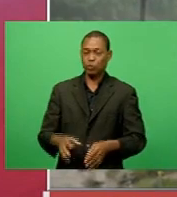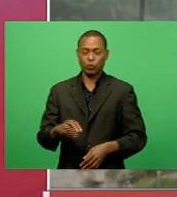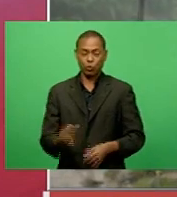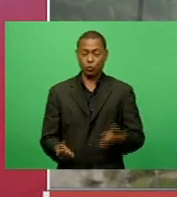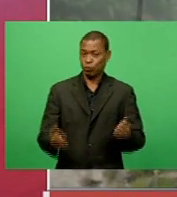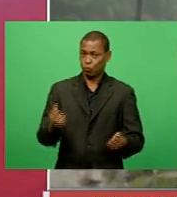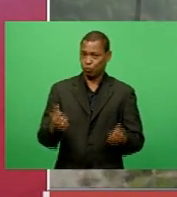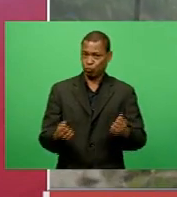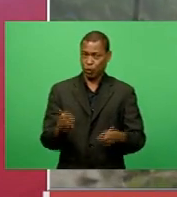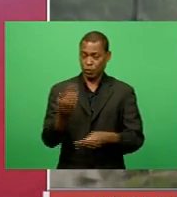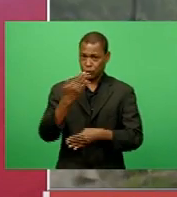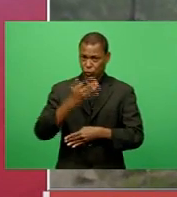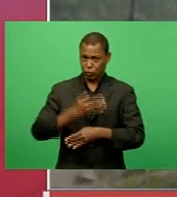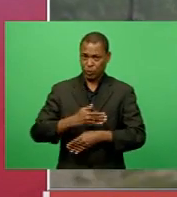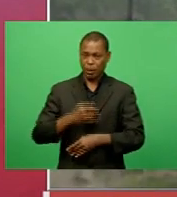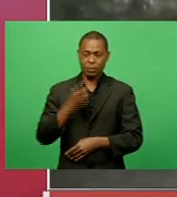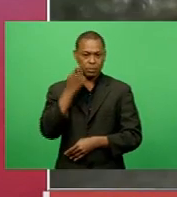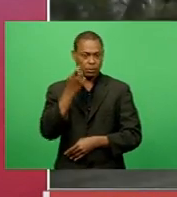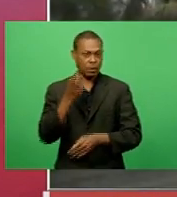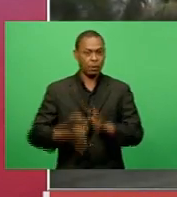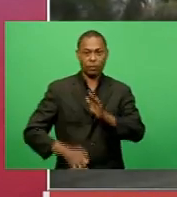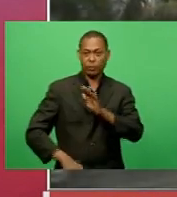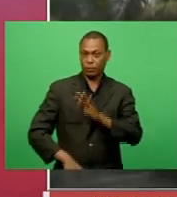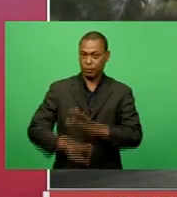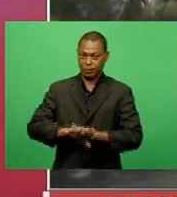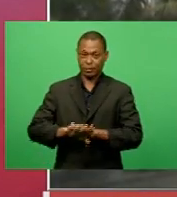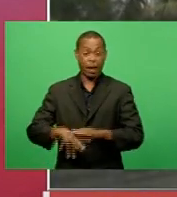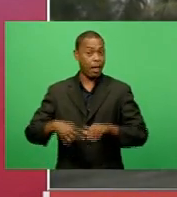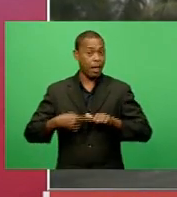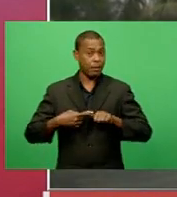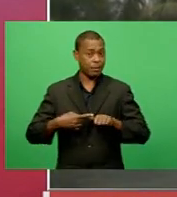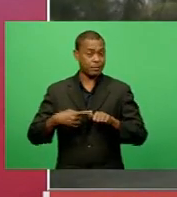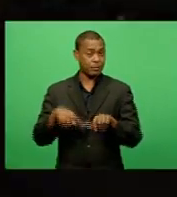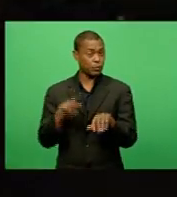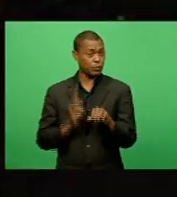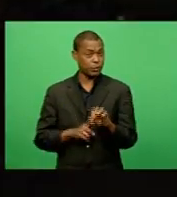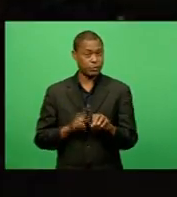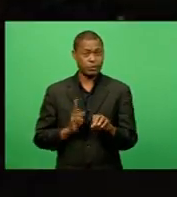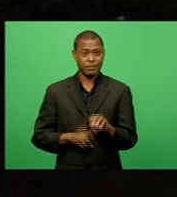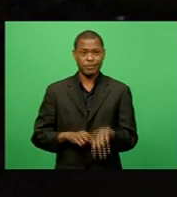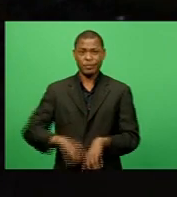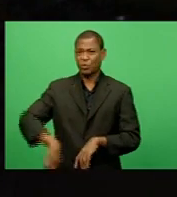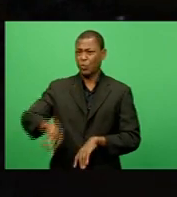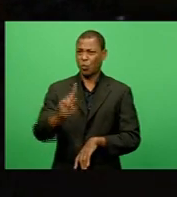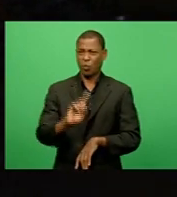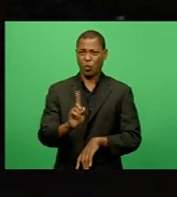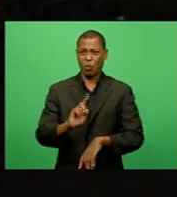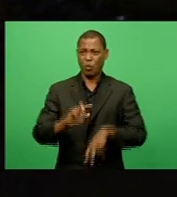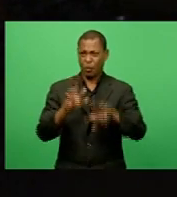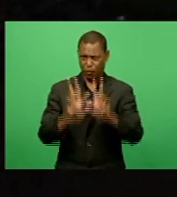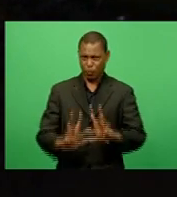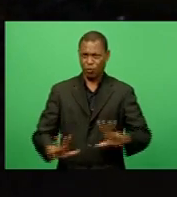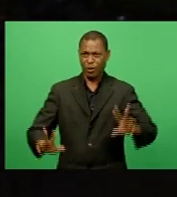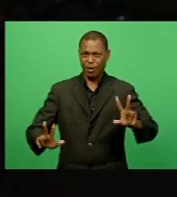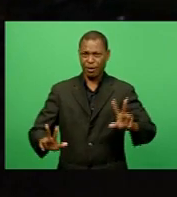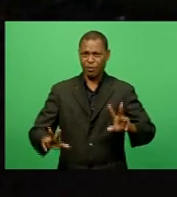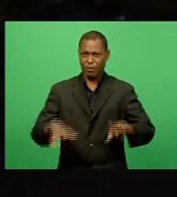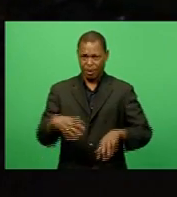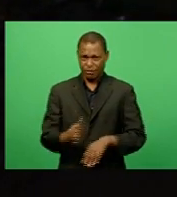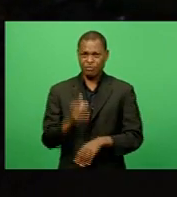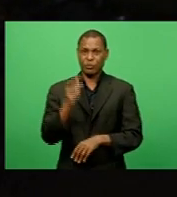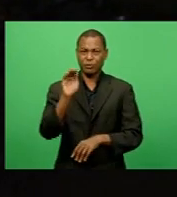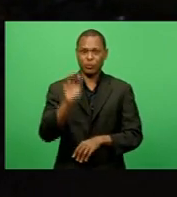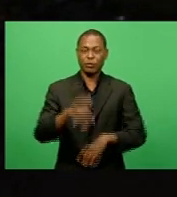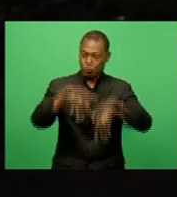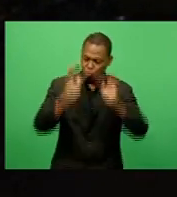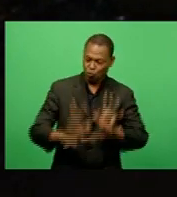there tonight, please be careful on the road. And to answer your question, Edwin, what can Vanuatu expect? To make it short, rain,